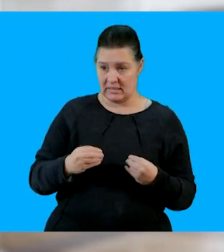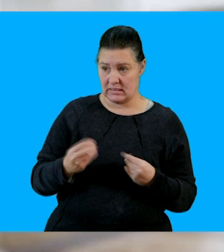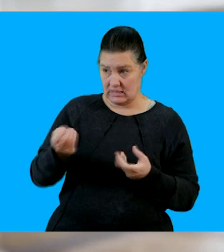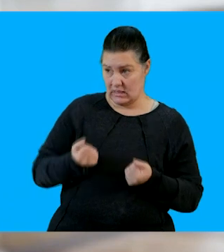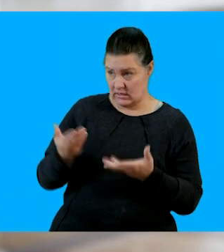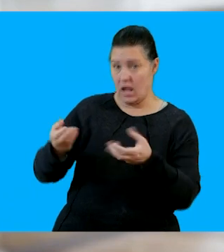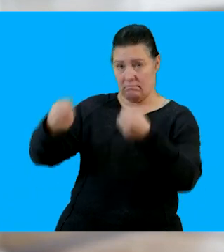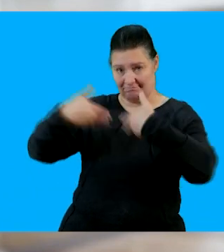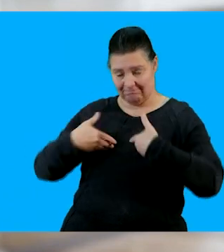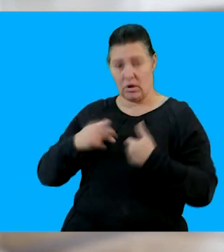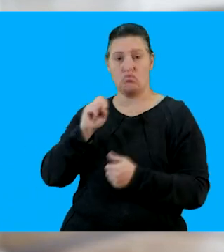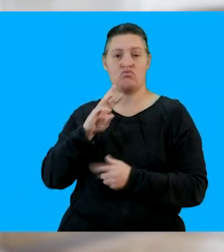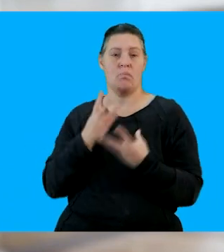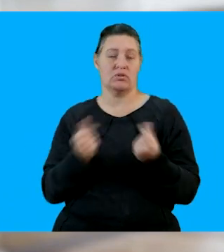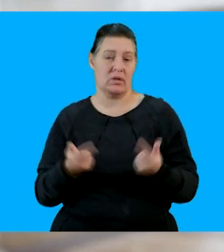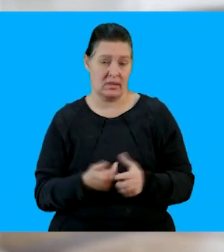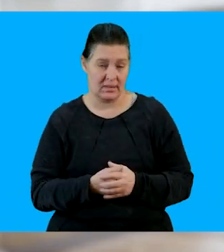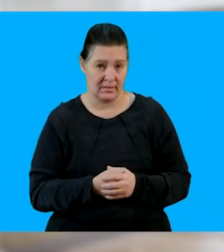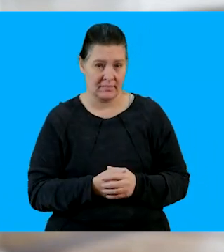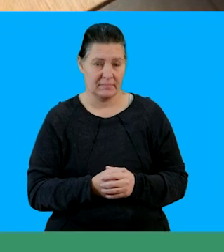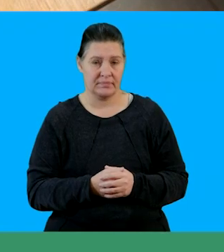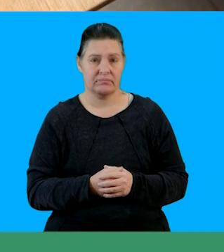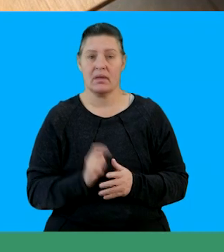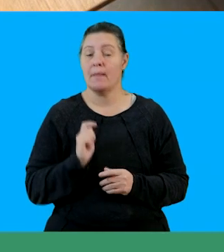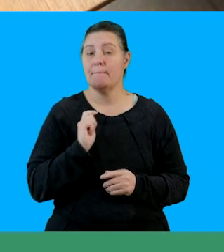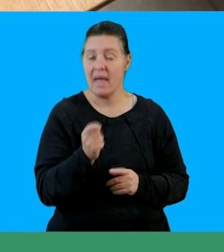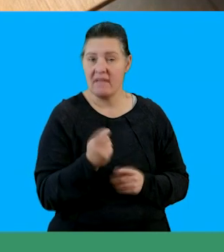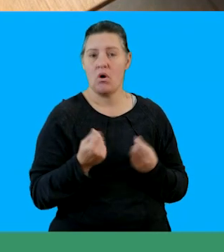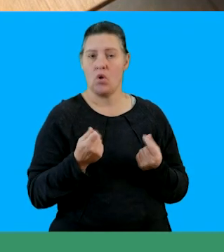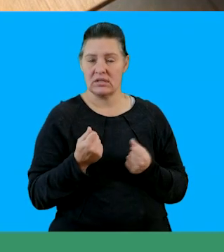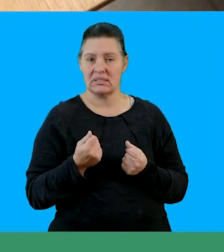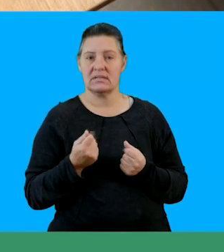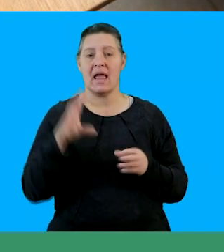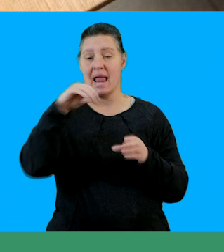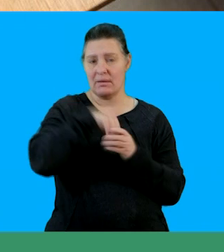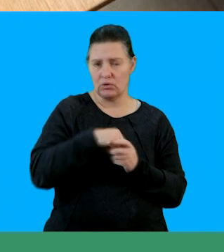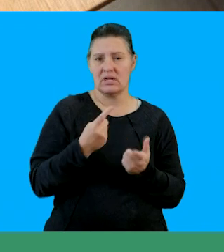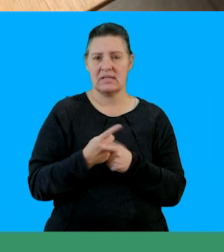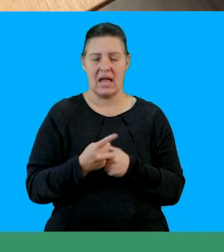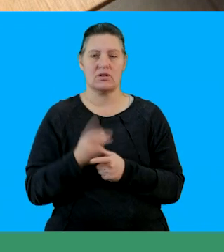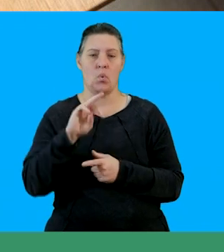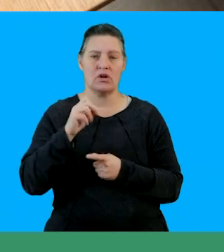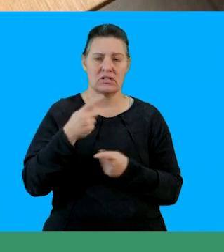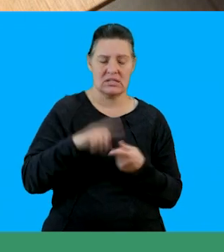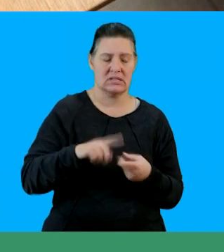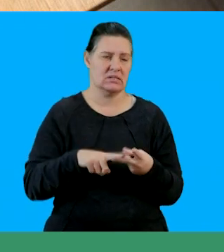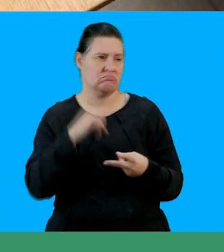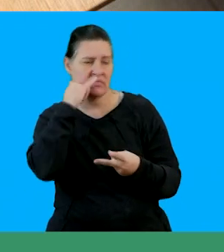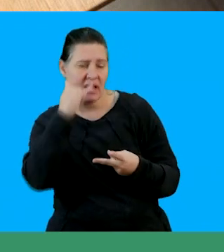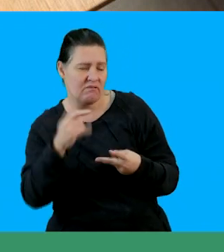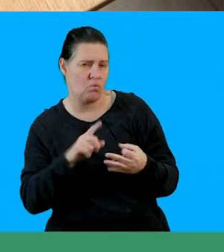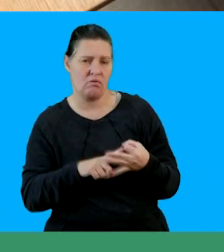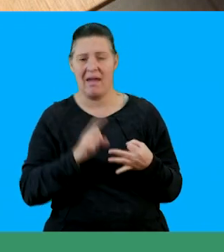business with raw materials. Pay for the cost of inputs, such as wages,